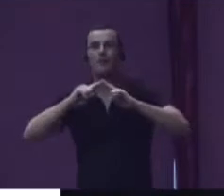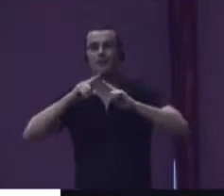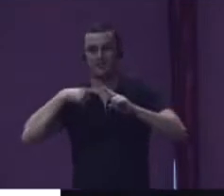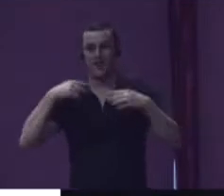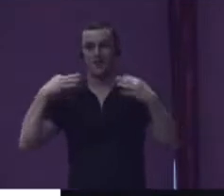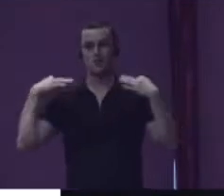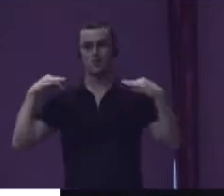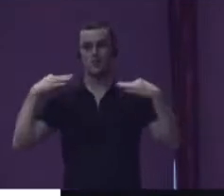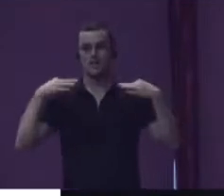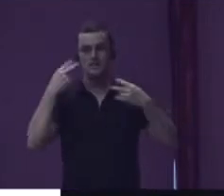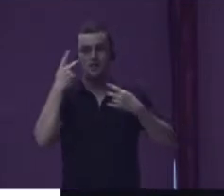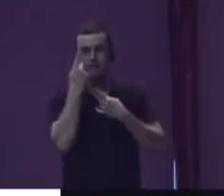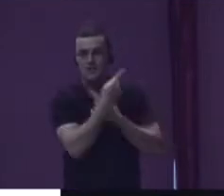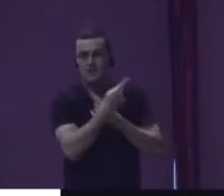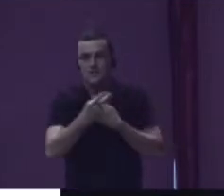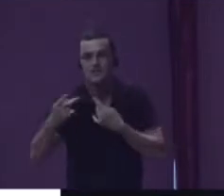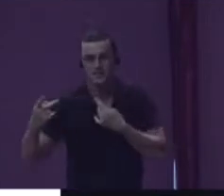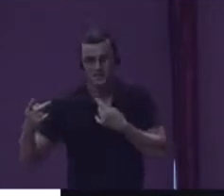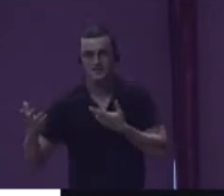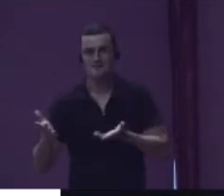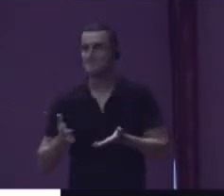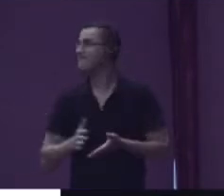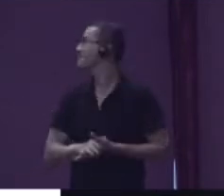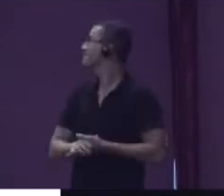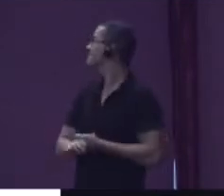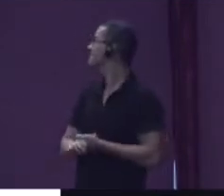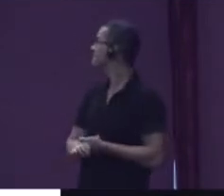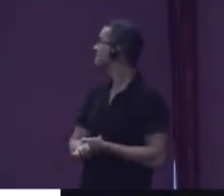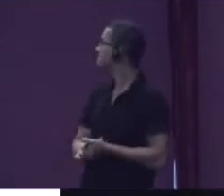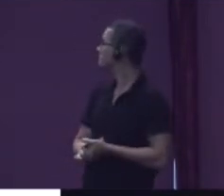This is the typical highland area.